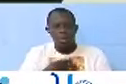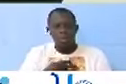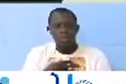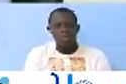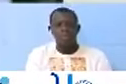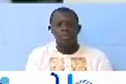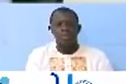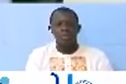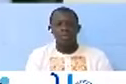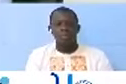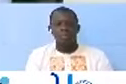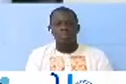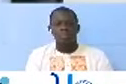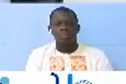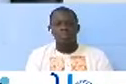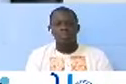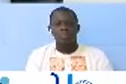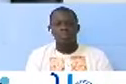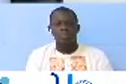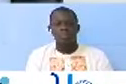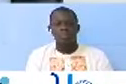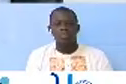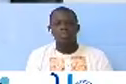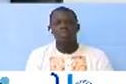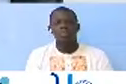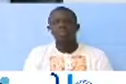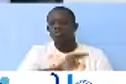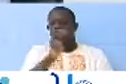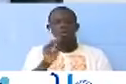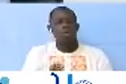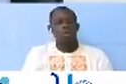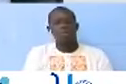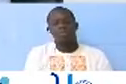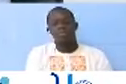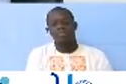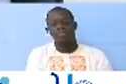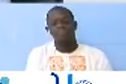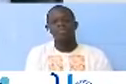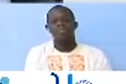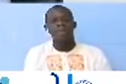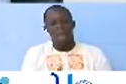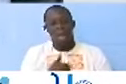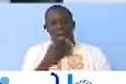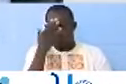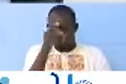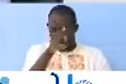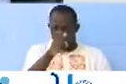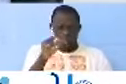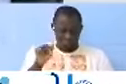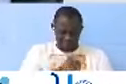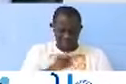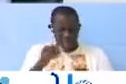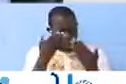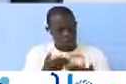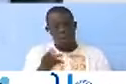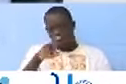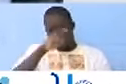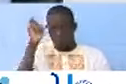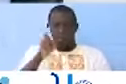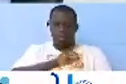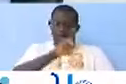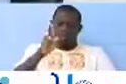fo mala fi je do wa dem ñu jolti. I'm not, it's not that I am from, because I know that you are still working there, so perhaps you may have